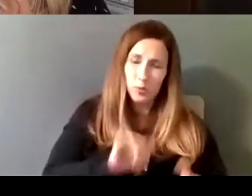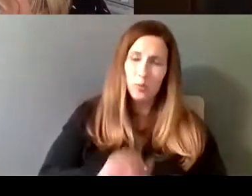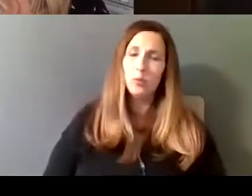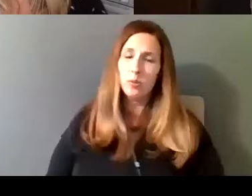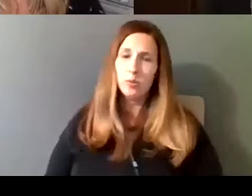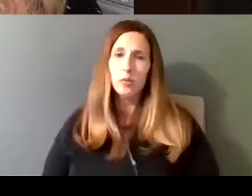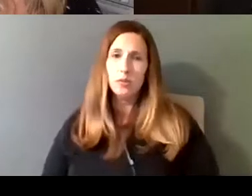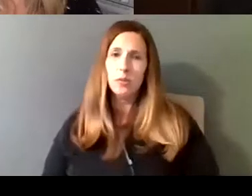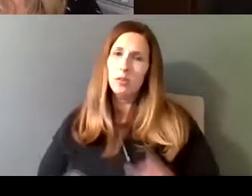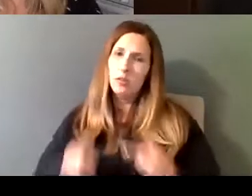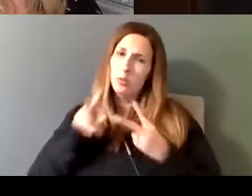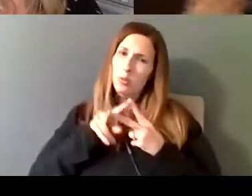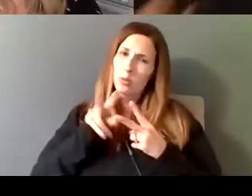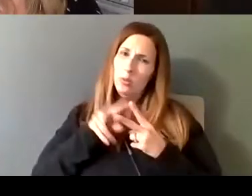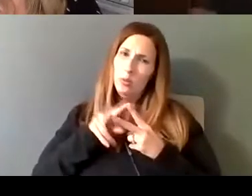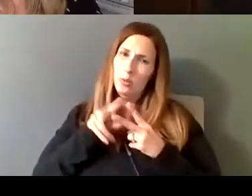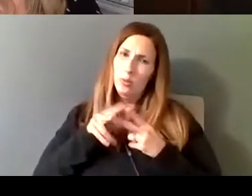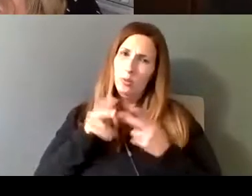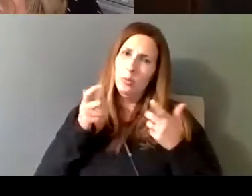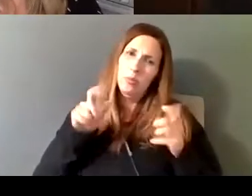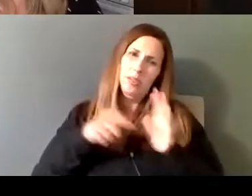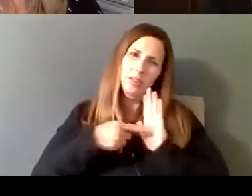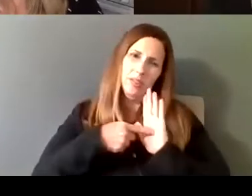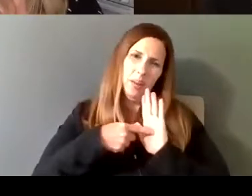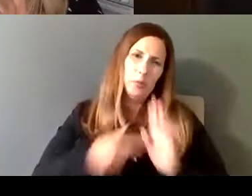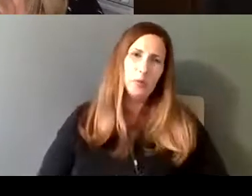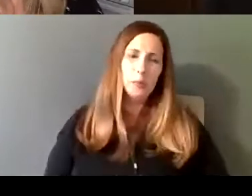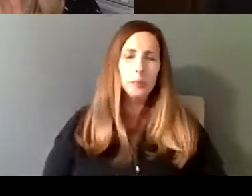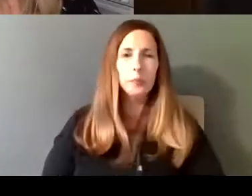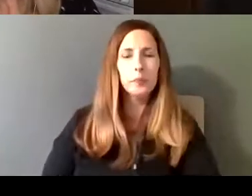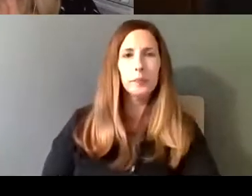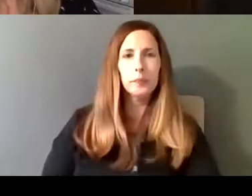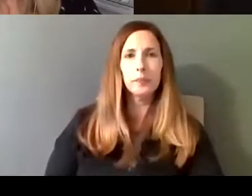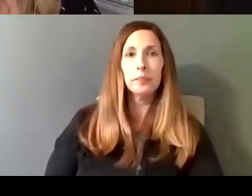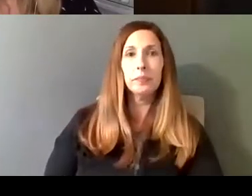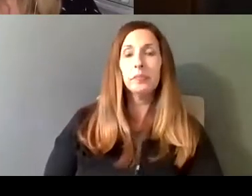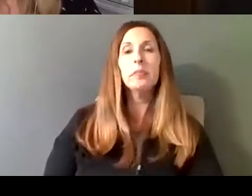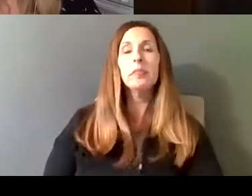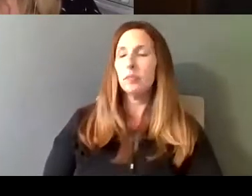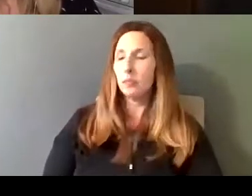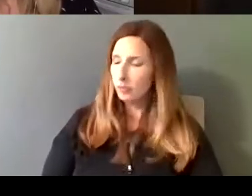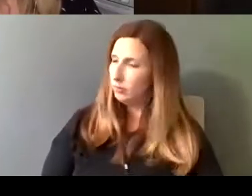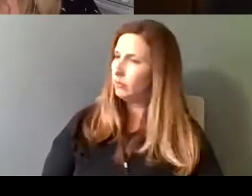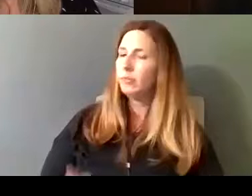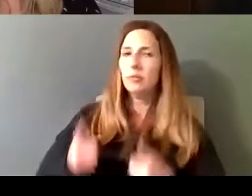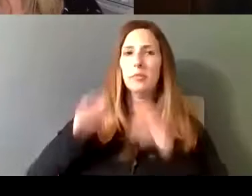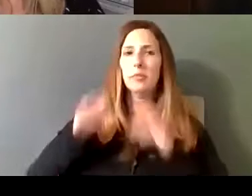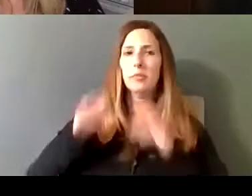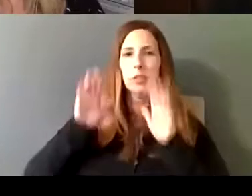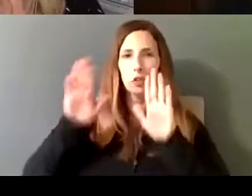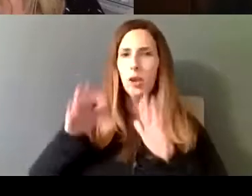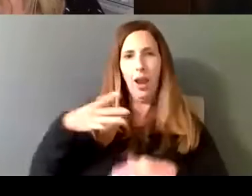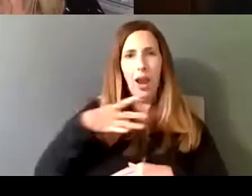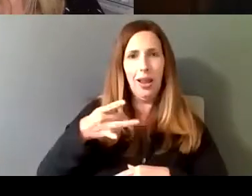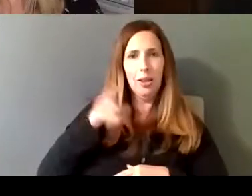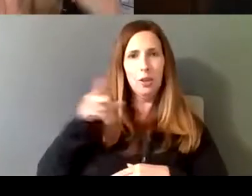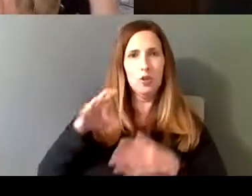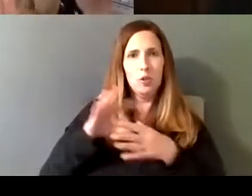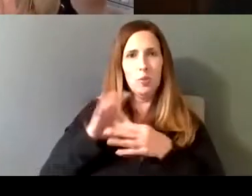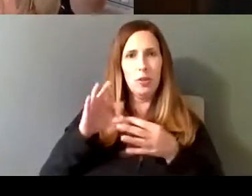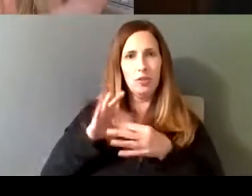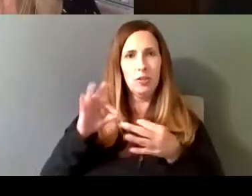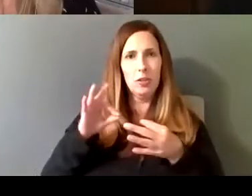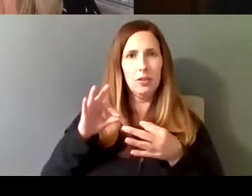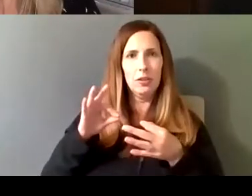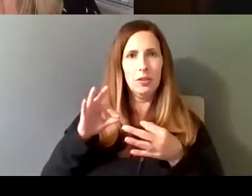are the 2 main examples that I would give. That's great. And I like that you brought up the fact that, you know,